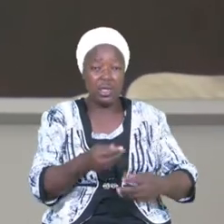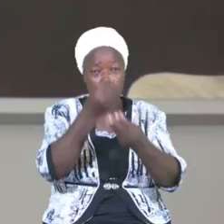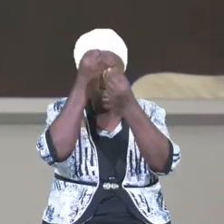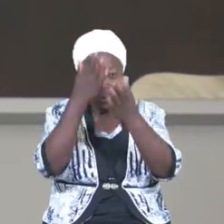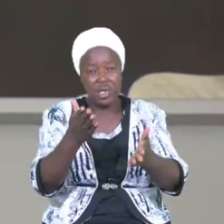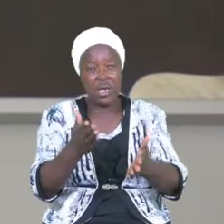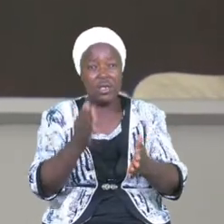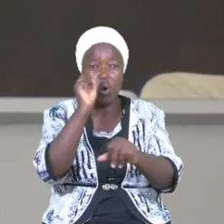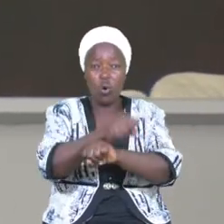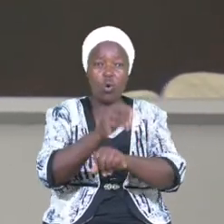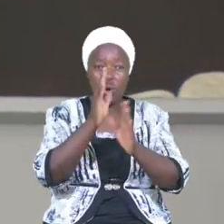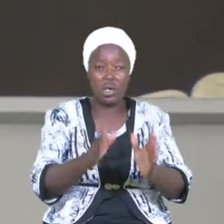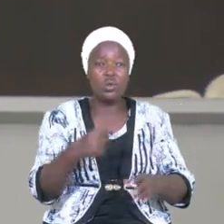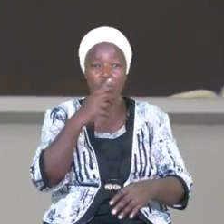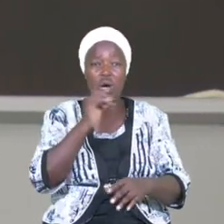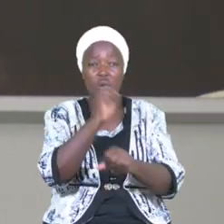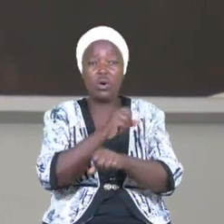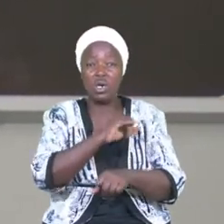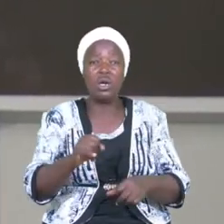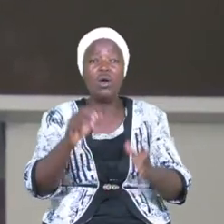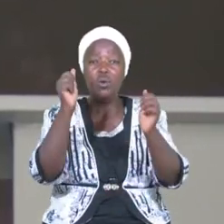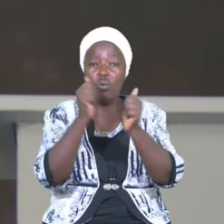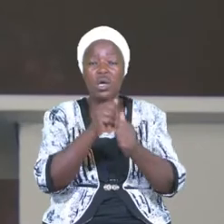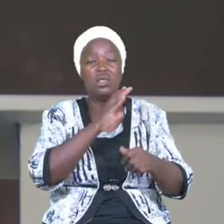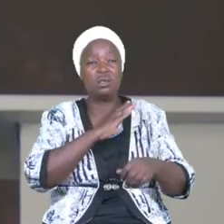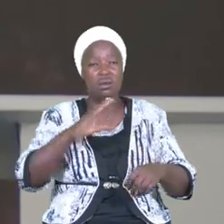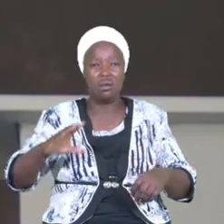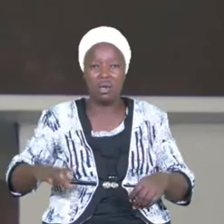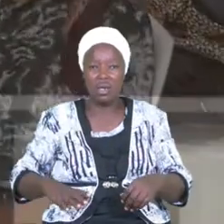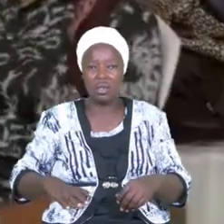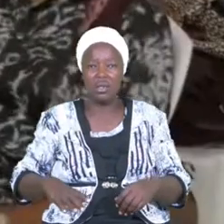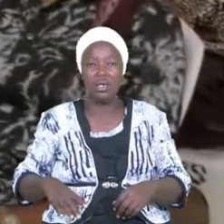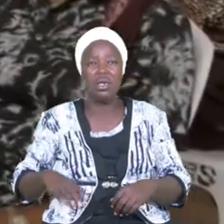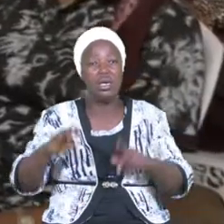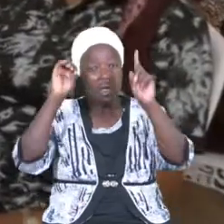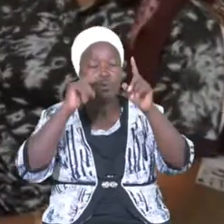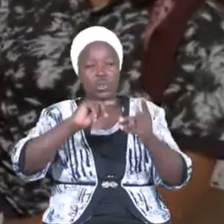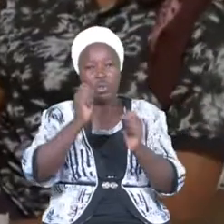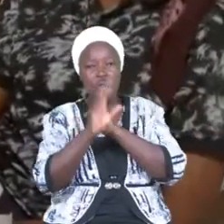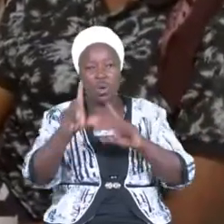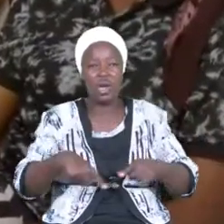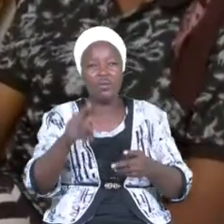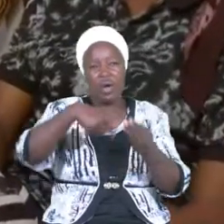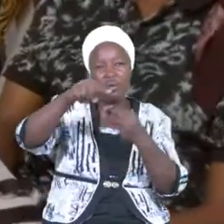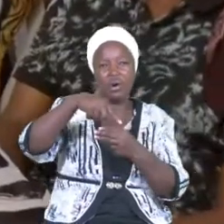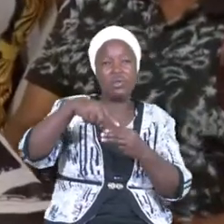are conquering with Christ. It will turn your life around. Look